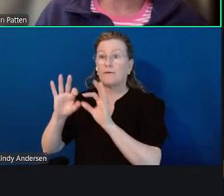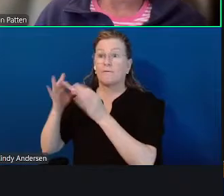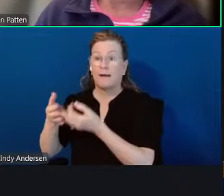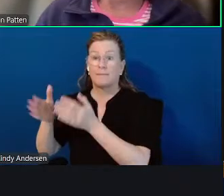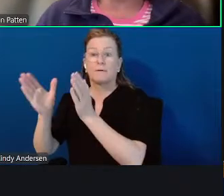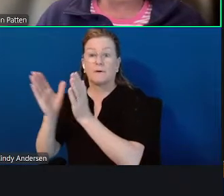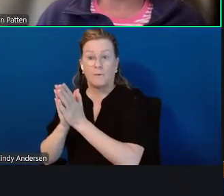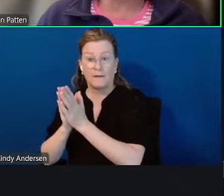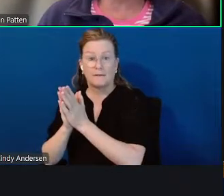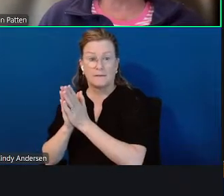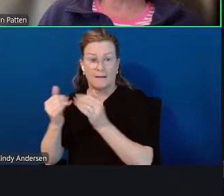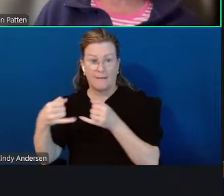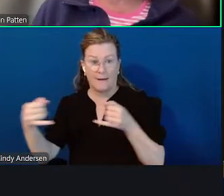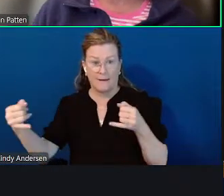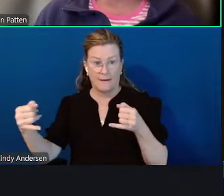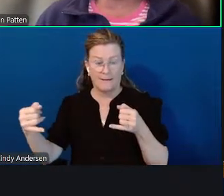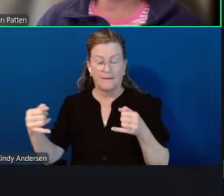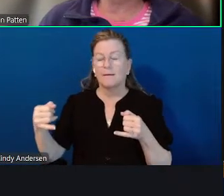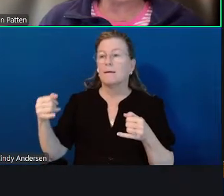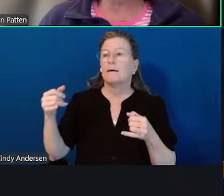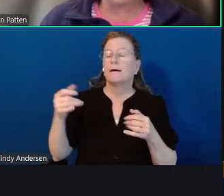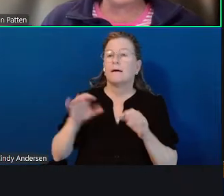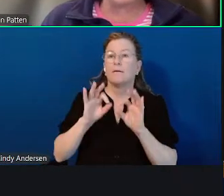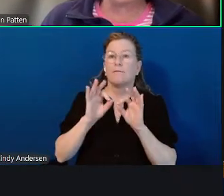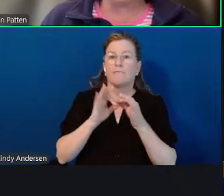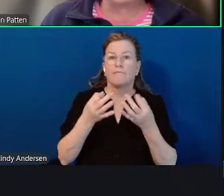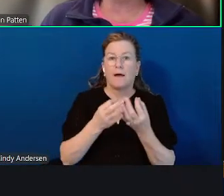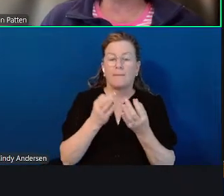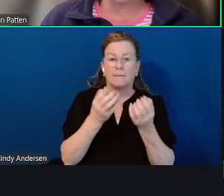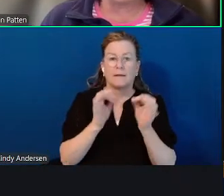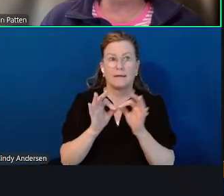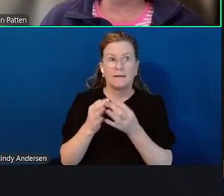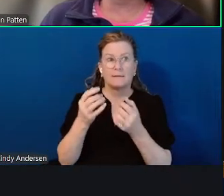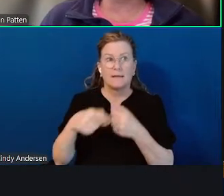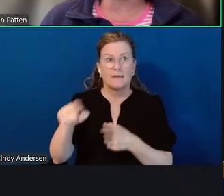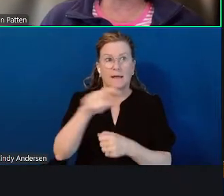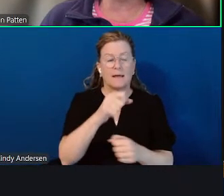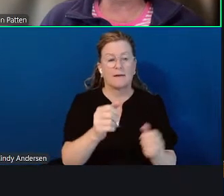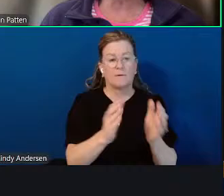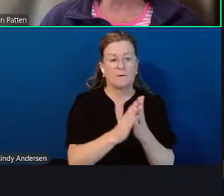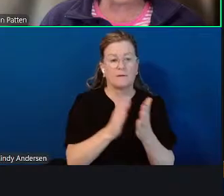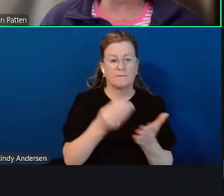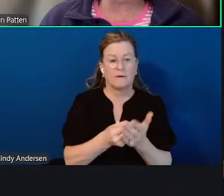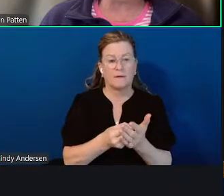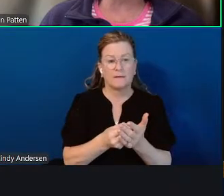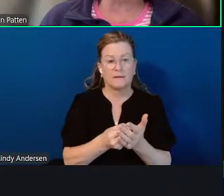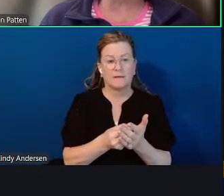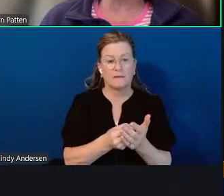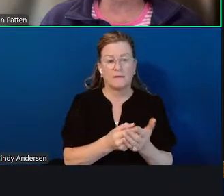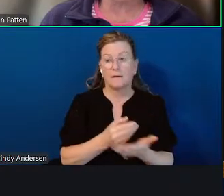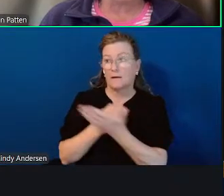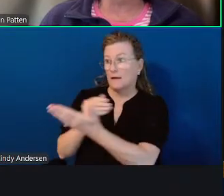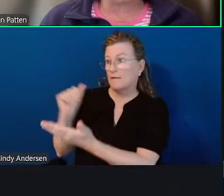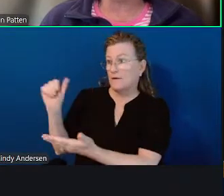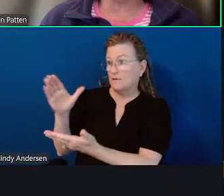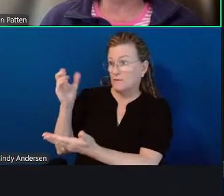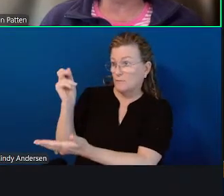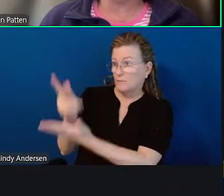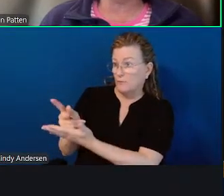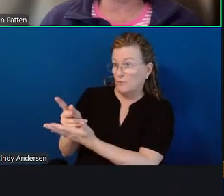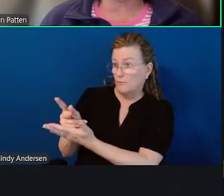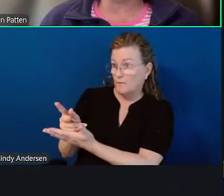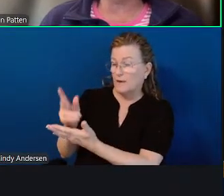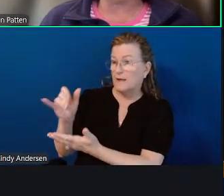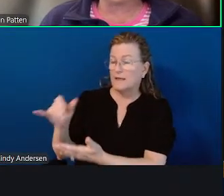item. And families could request funding that would go to the advisory council to approve, and that would